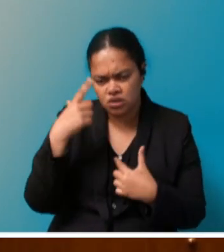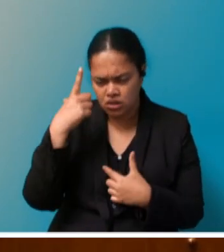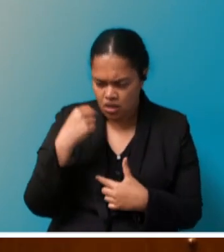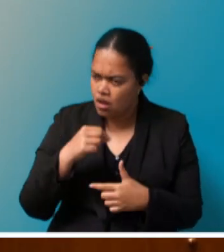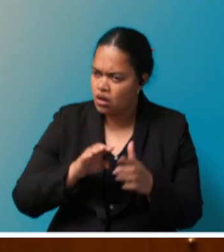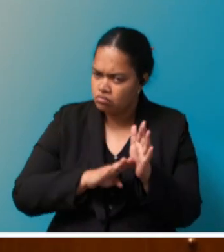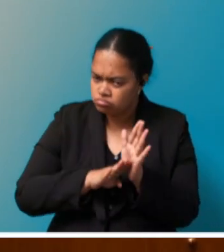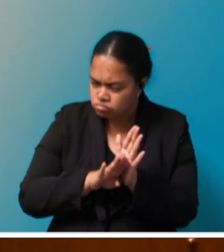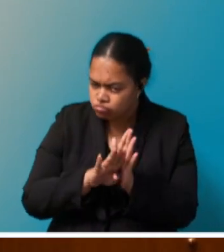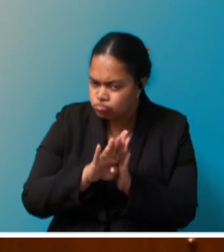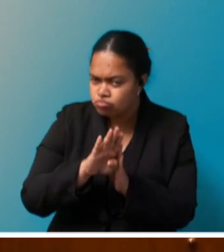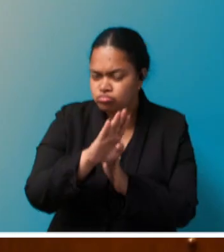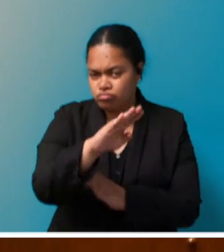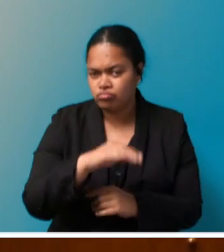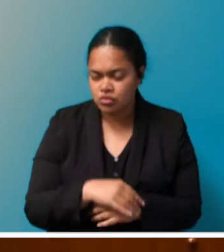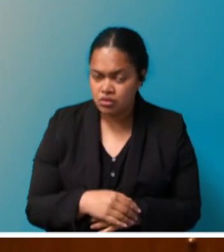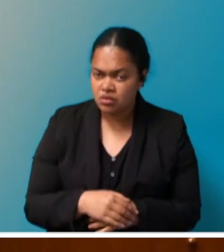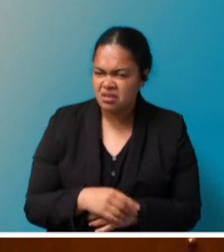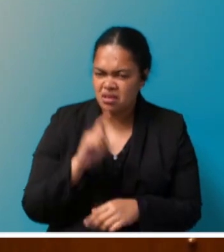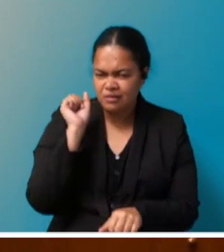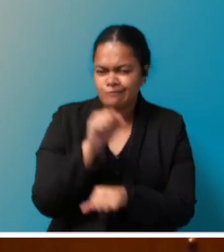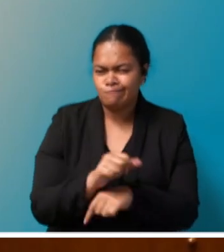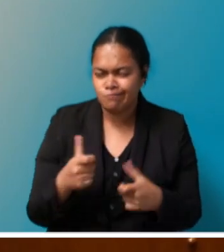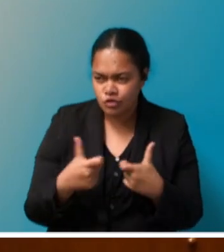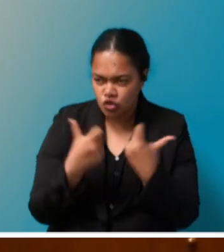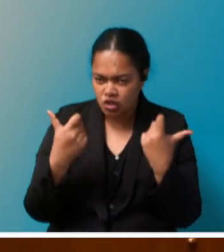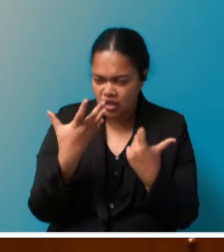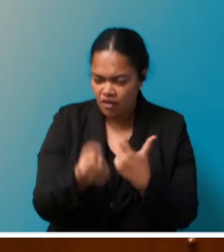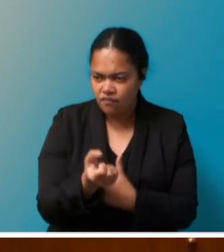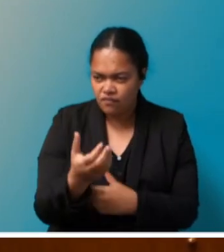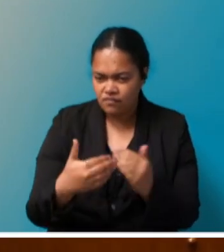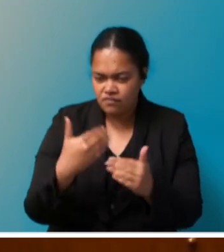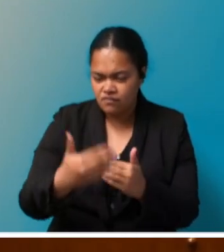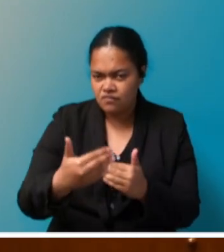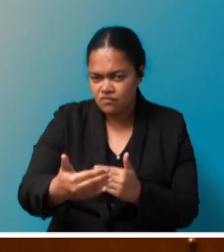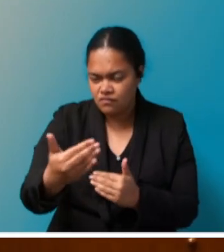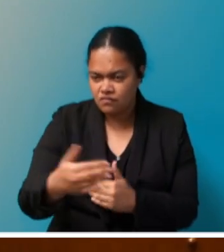progress in spite of those challenges that lie ahead of us.